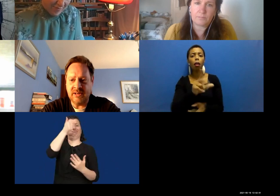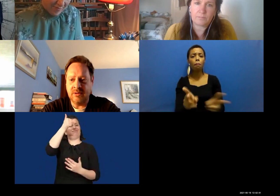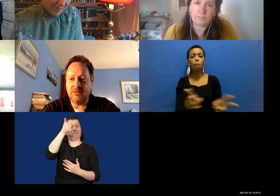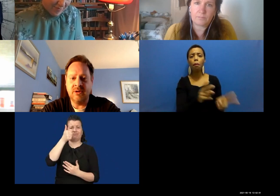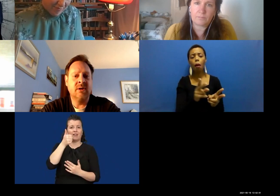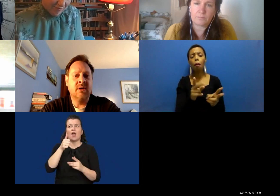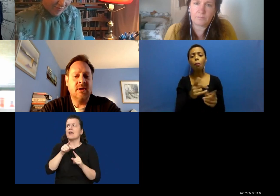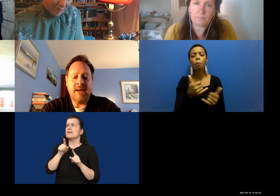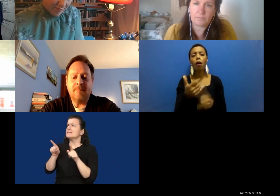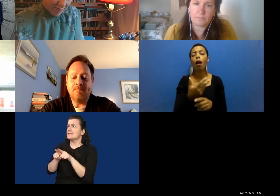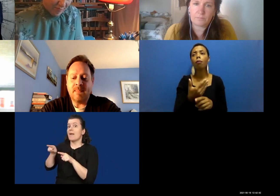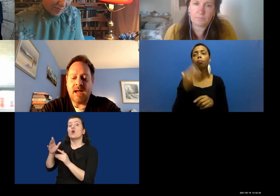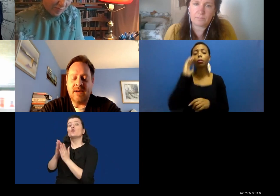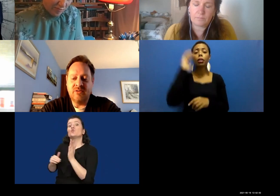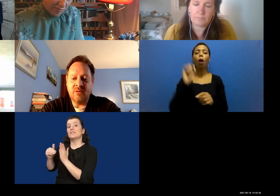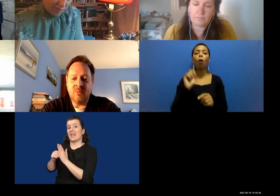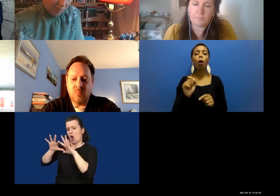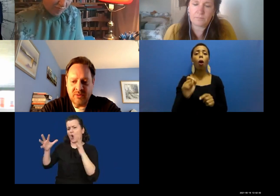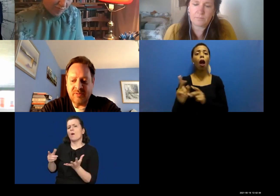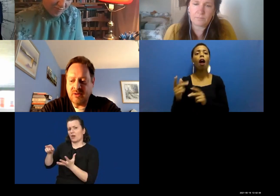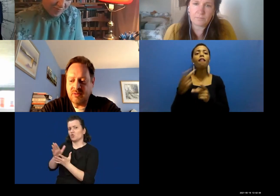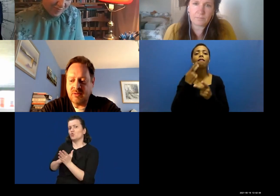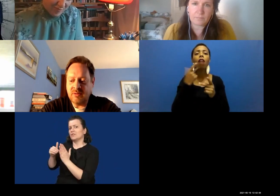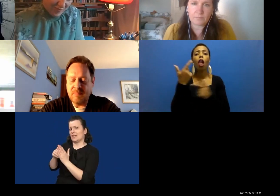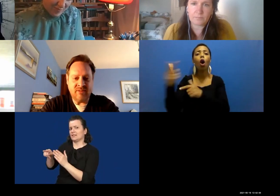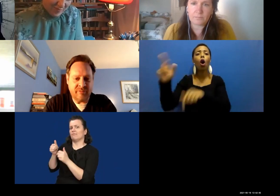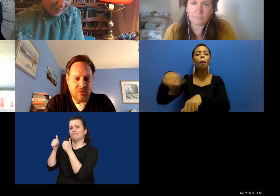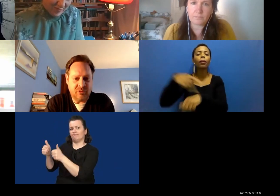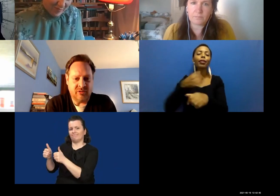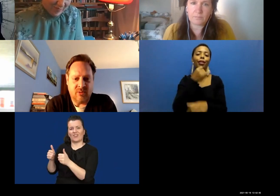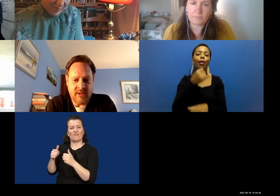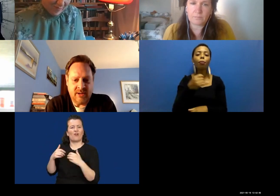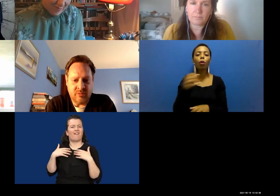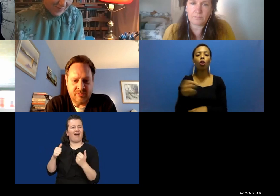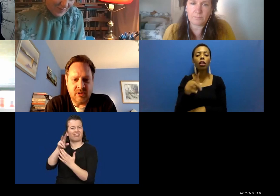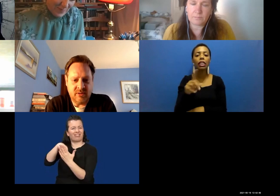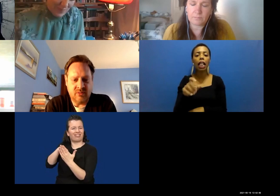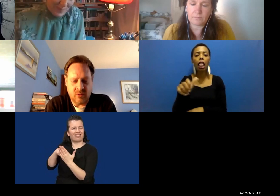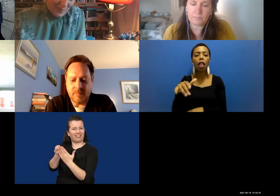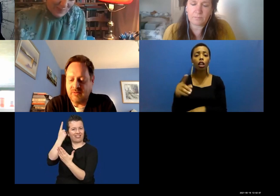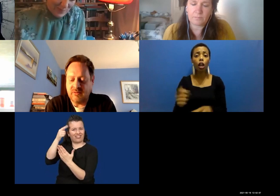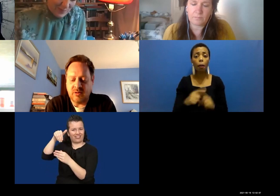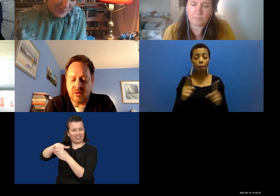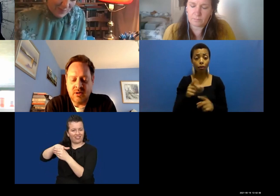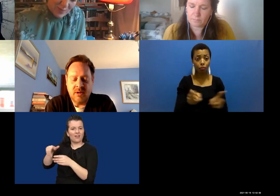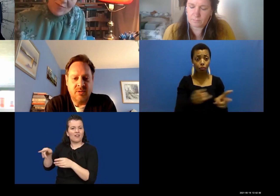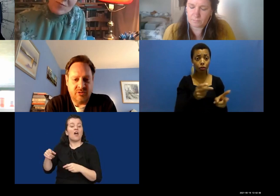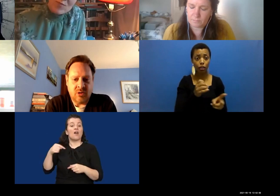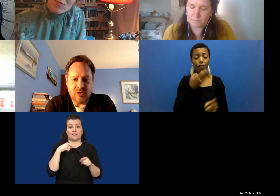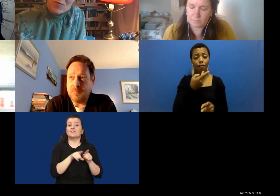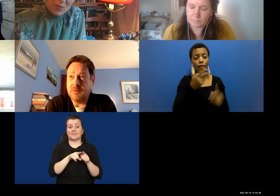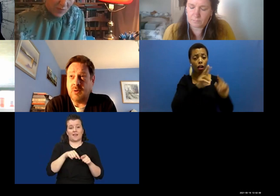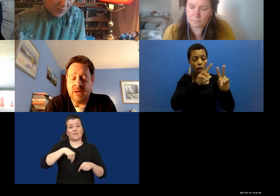New Zealand. And one of the metaphors that I quite often like to talk about is that